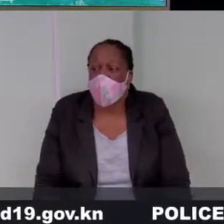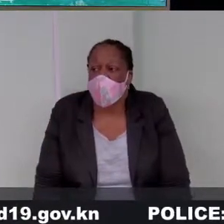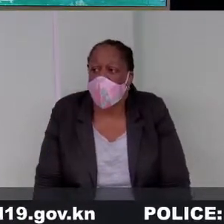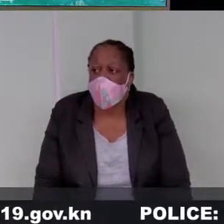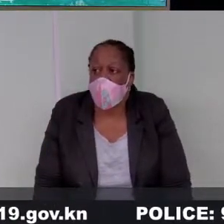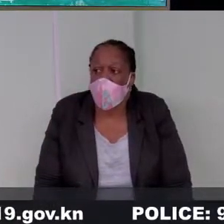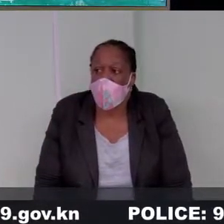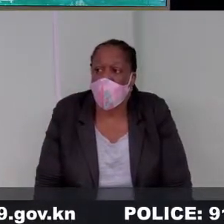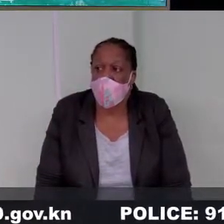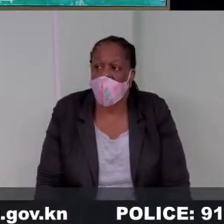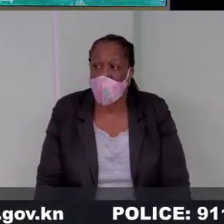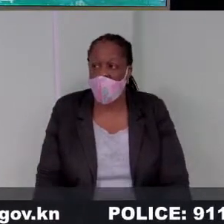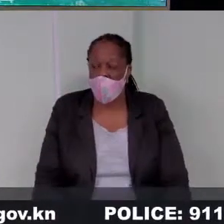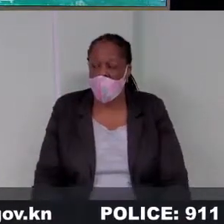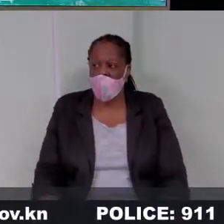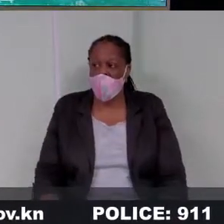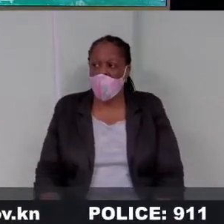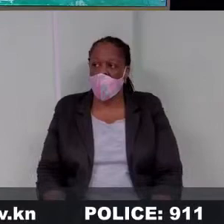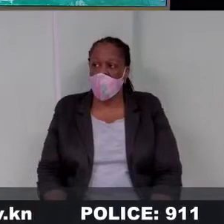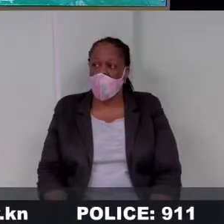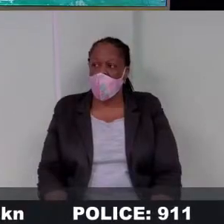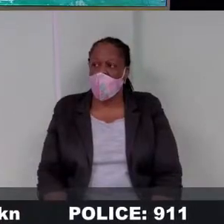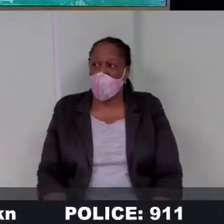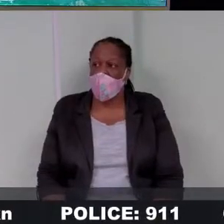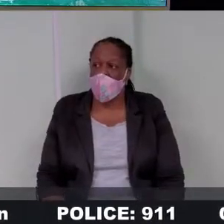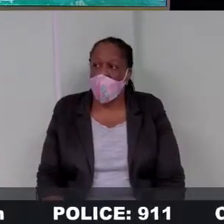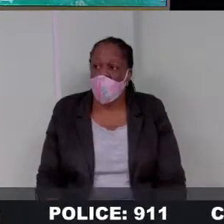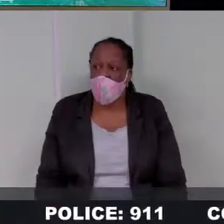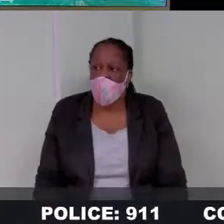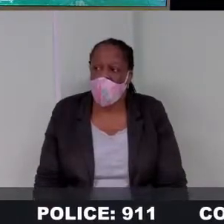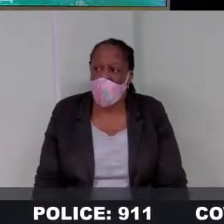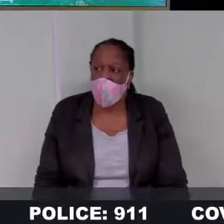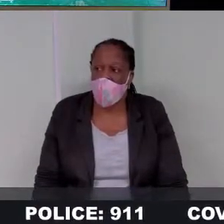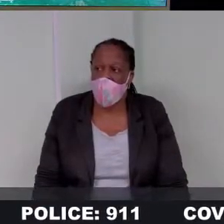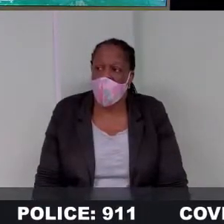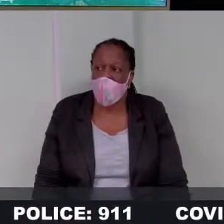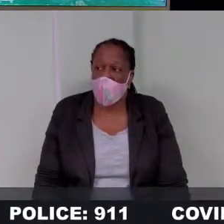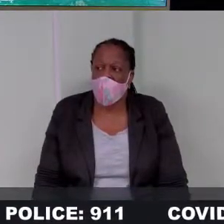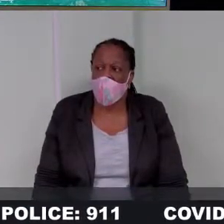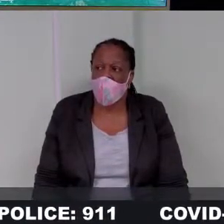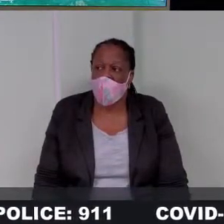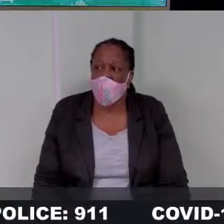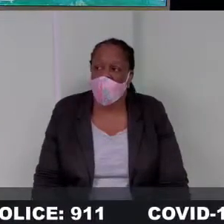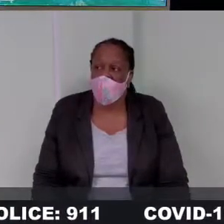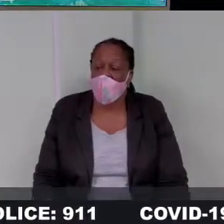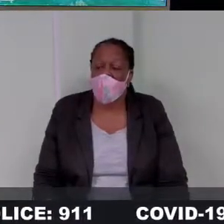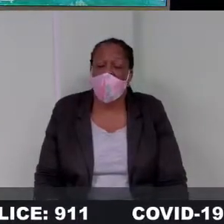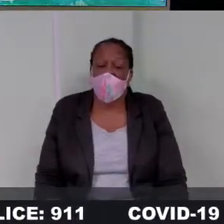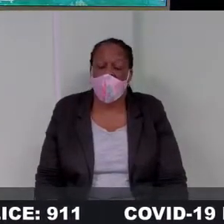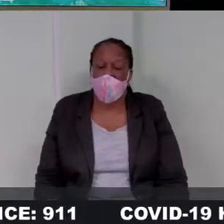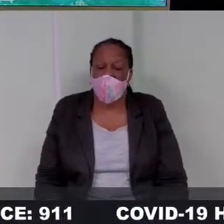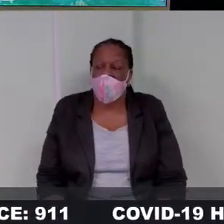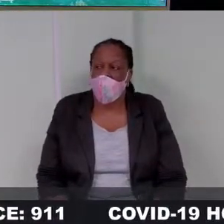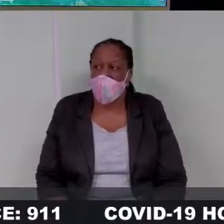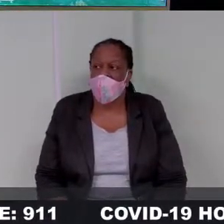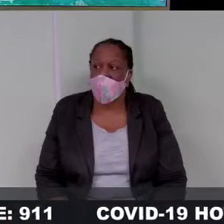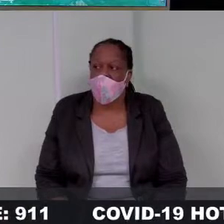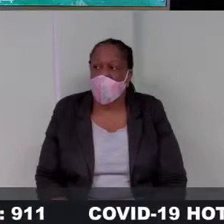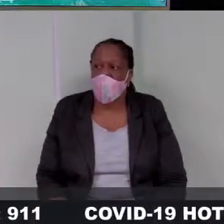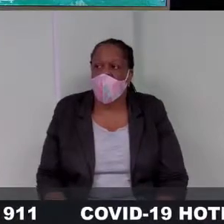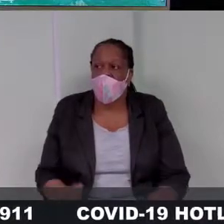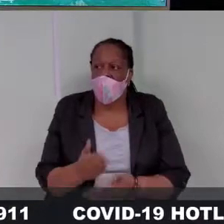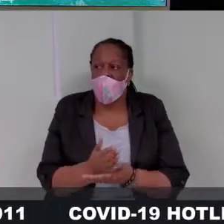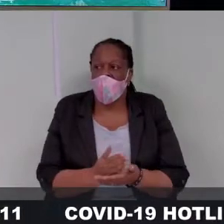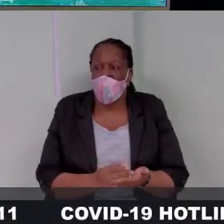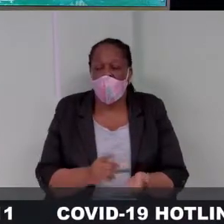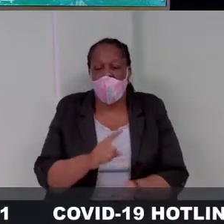like any other first world nation, bearing in mind that each country will only get at least 20%. And so the questions that were being asked on the weekend